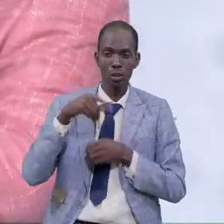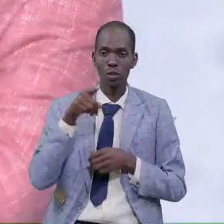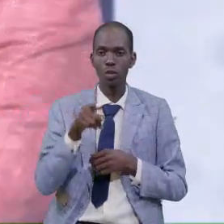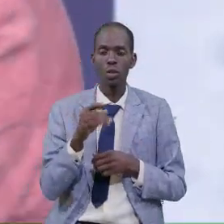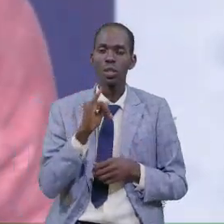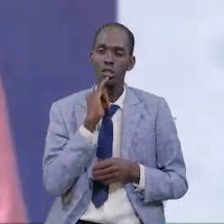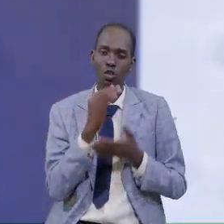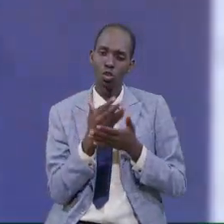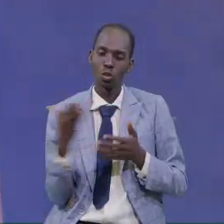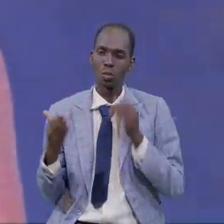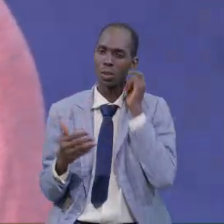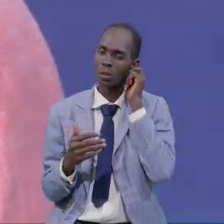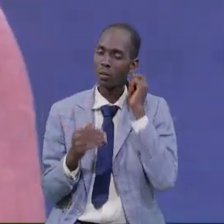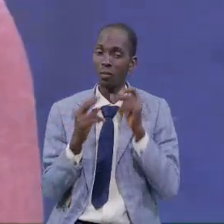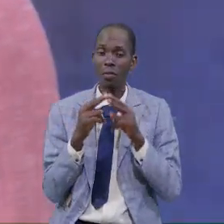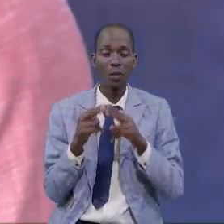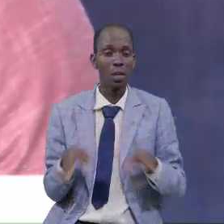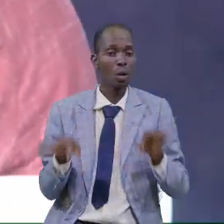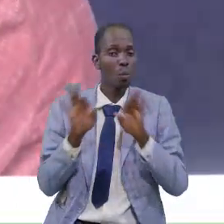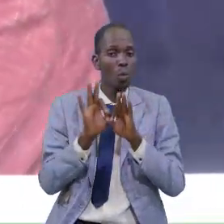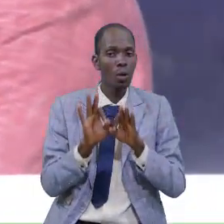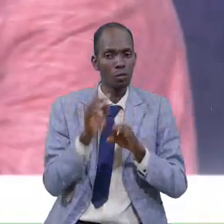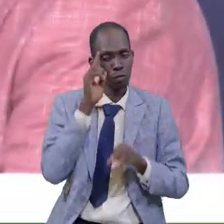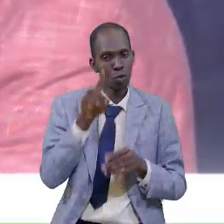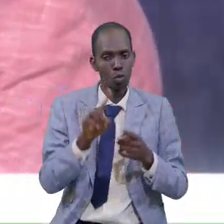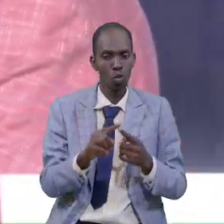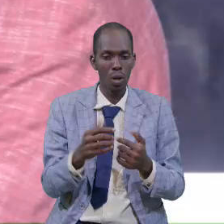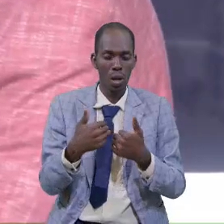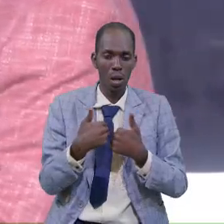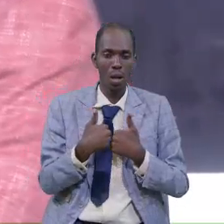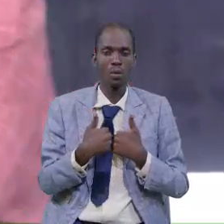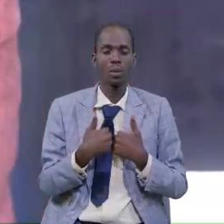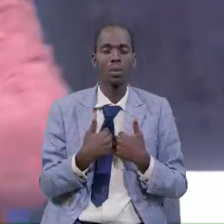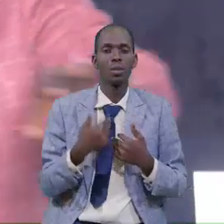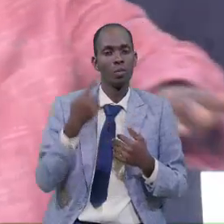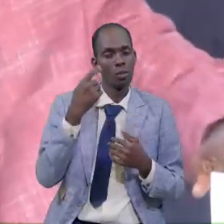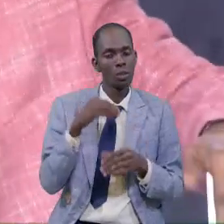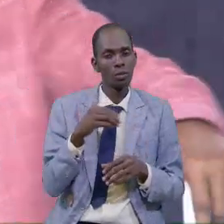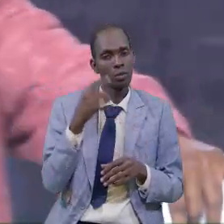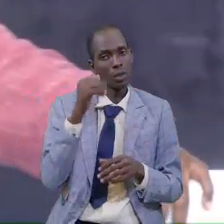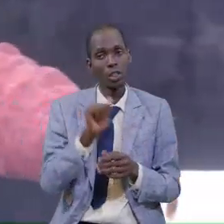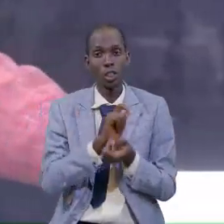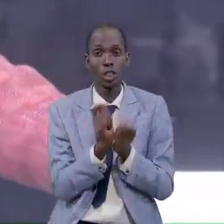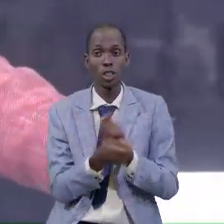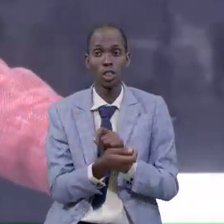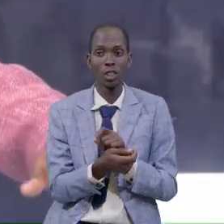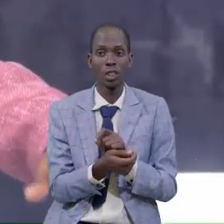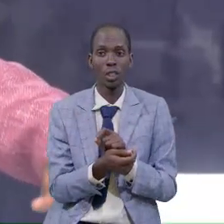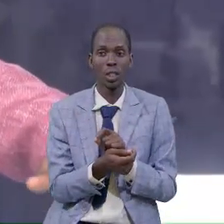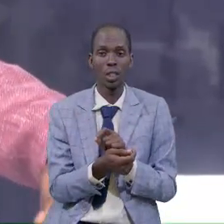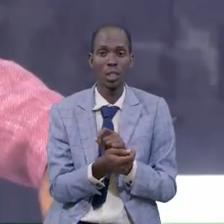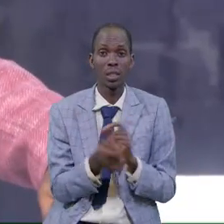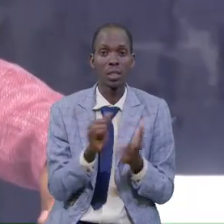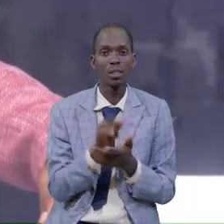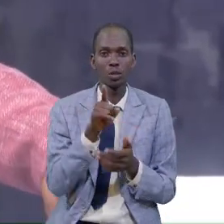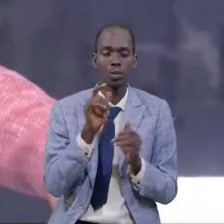very important to have a change, that before you can change the